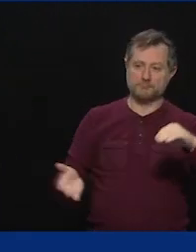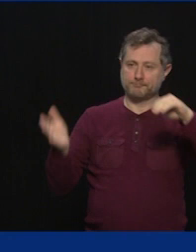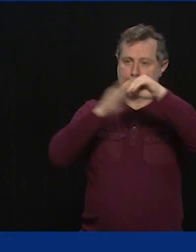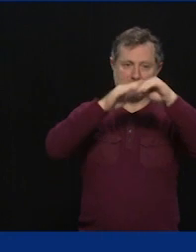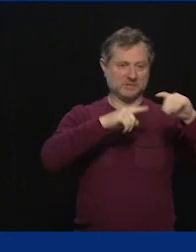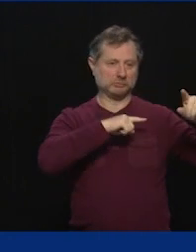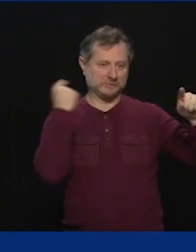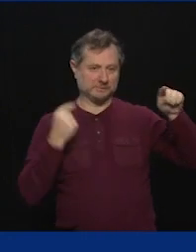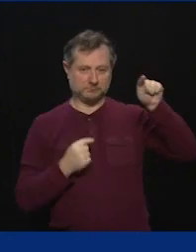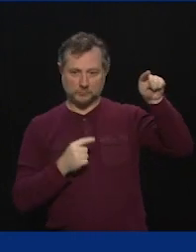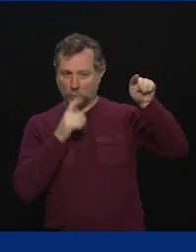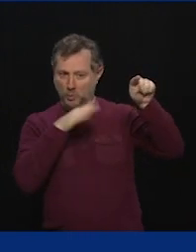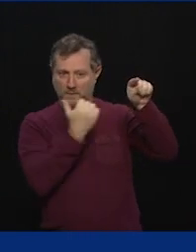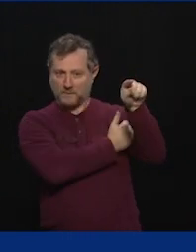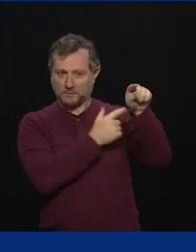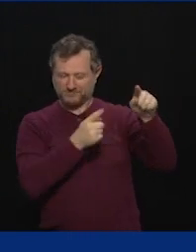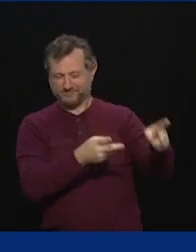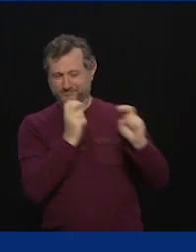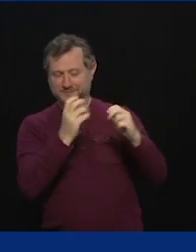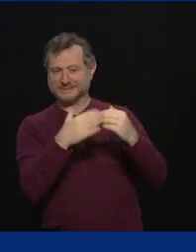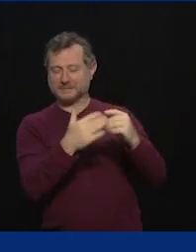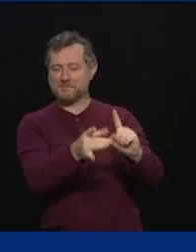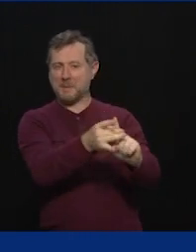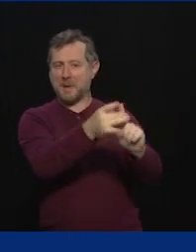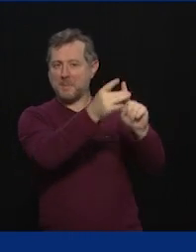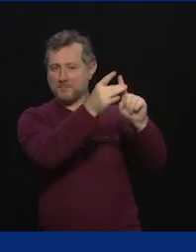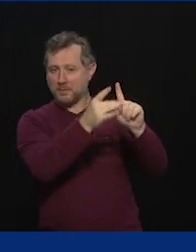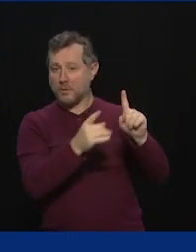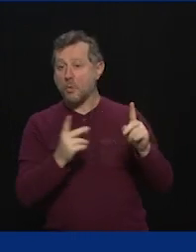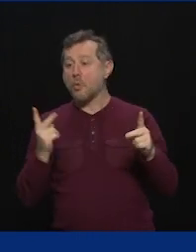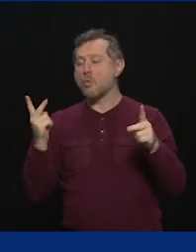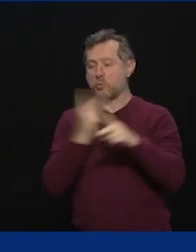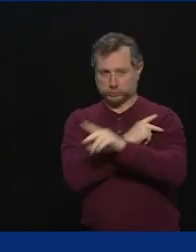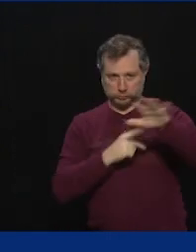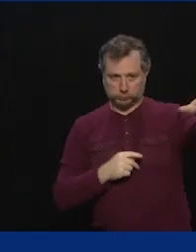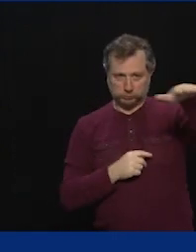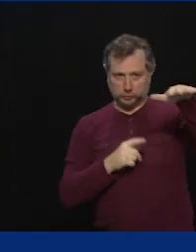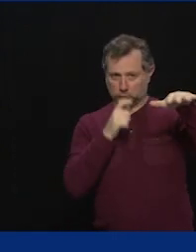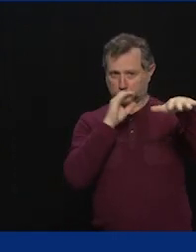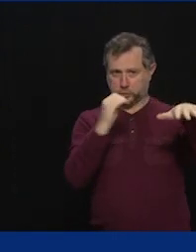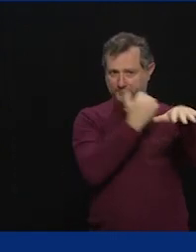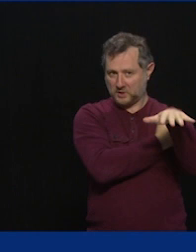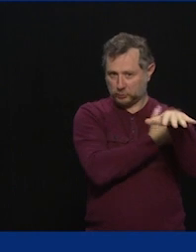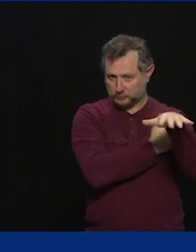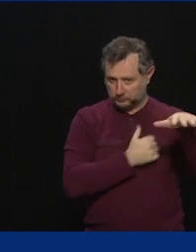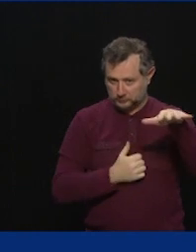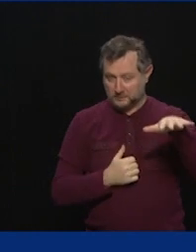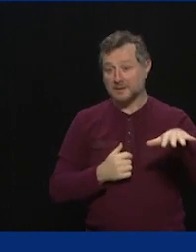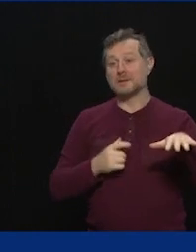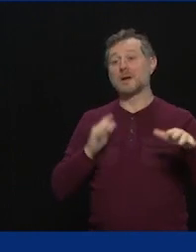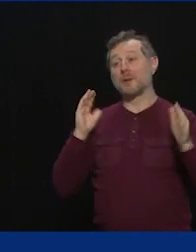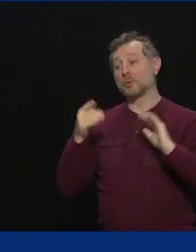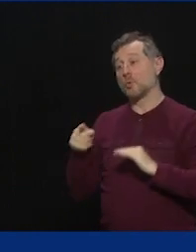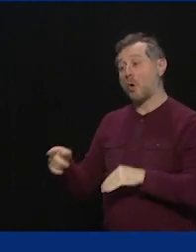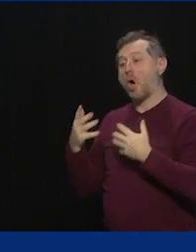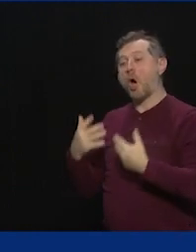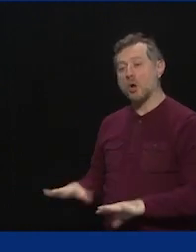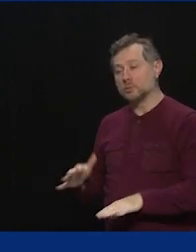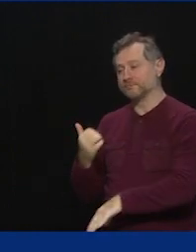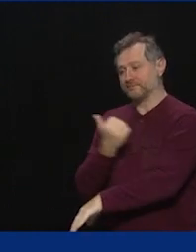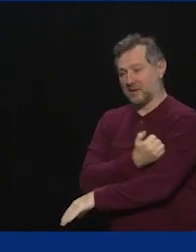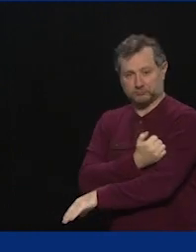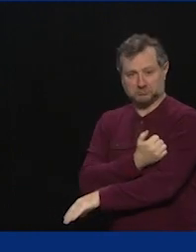developing COVID, and also more severity when it does happen, as opposed to someone who's vaccinated. But